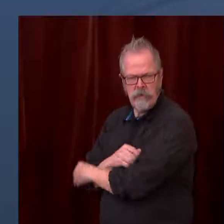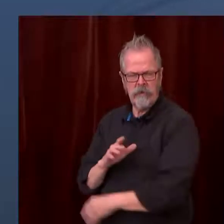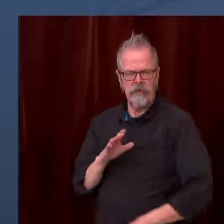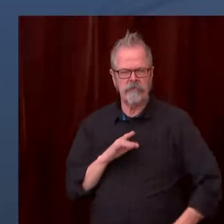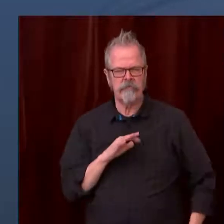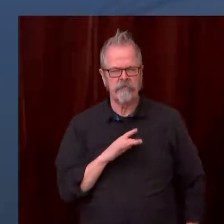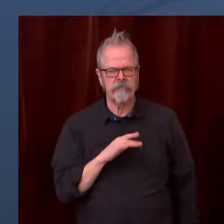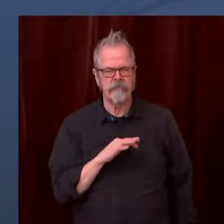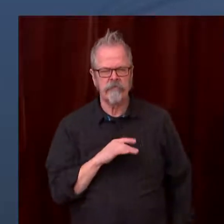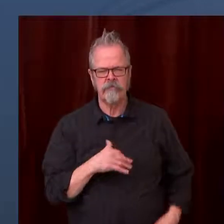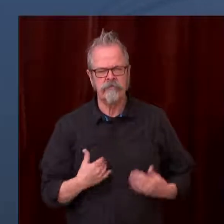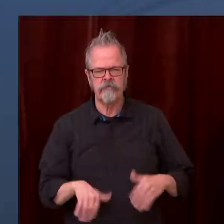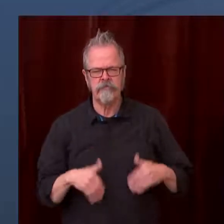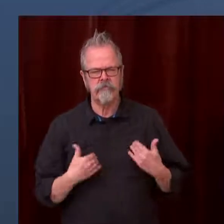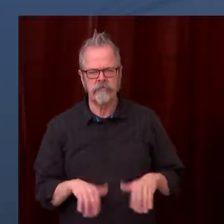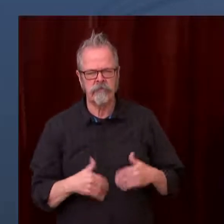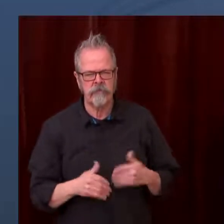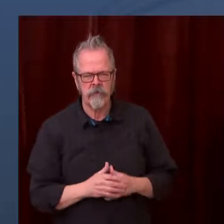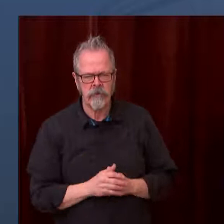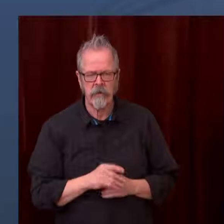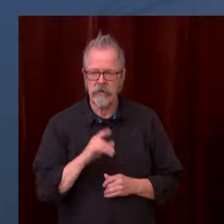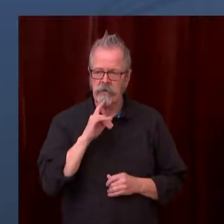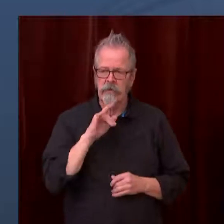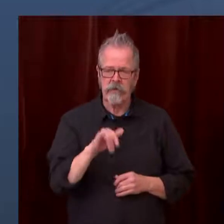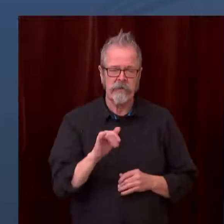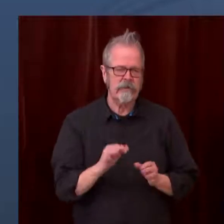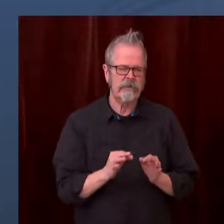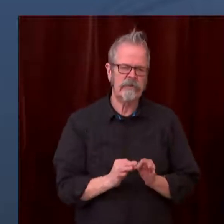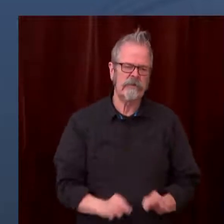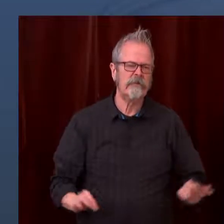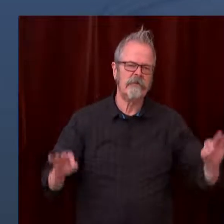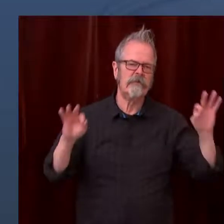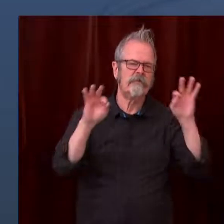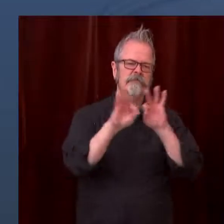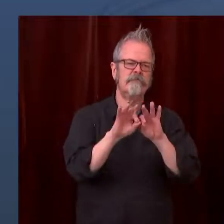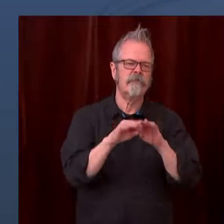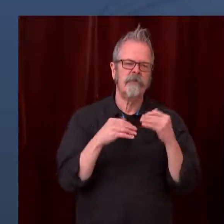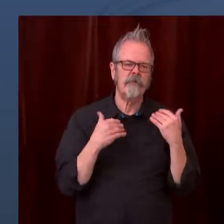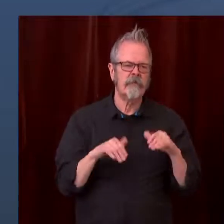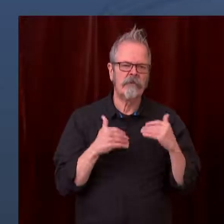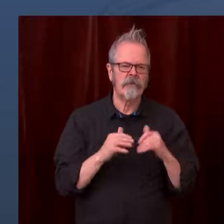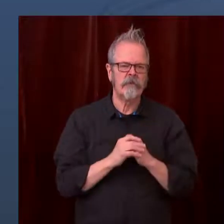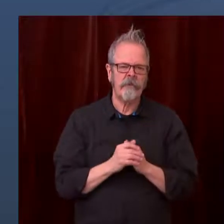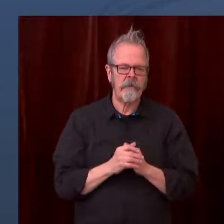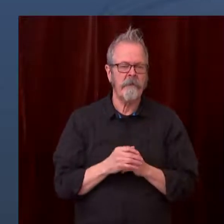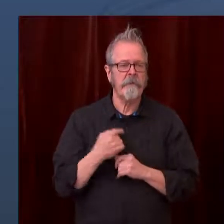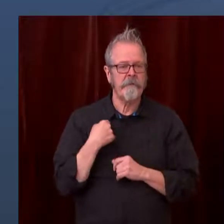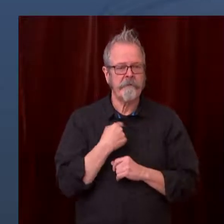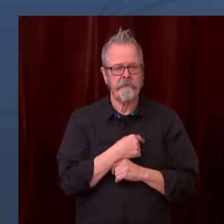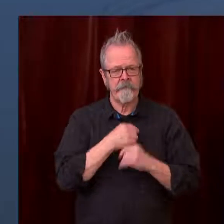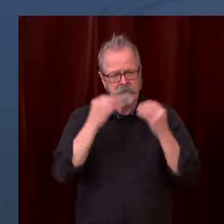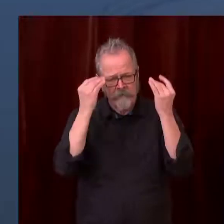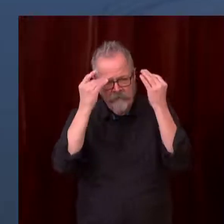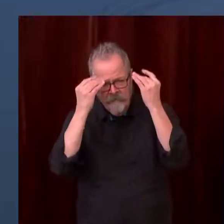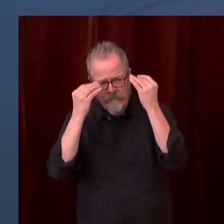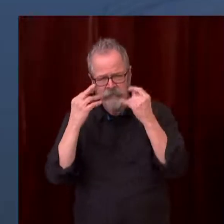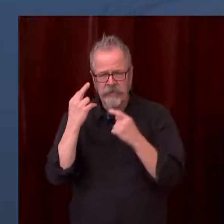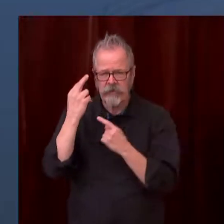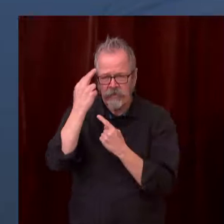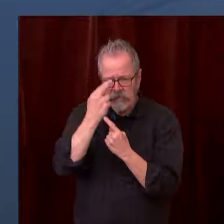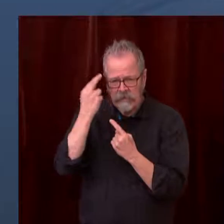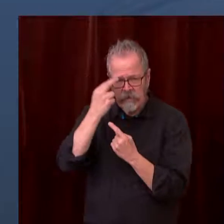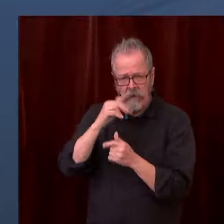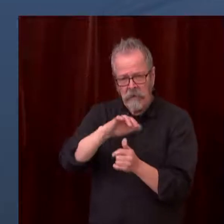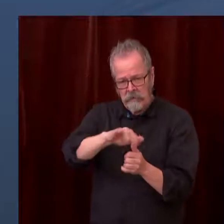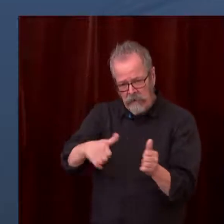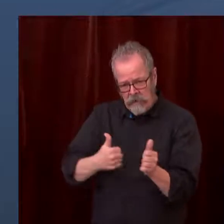continue to move in this direction, that we think about why we're making these decisions. And as you know, that we've been